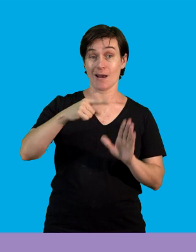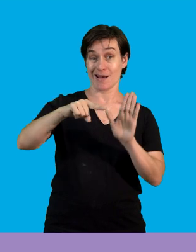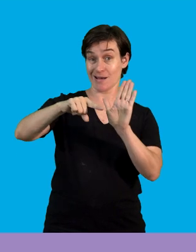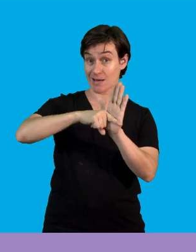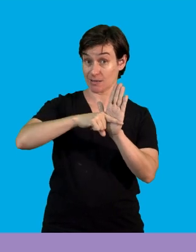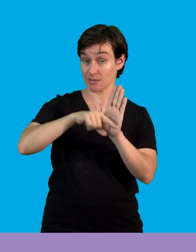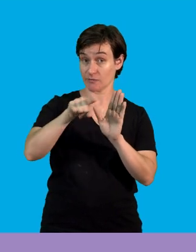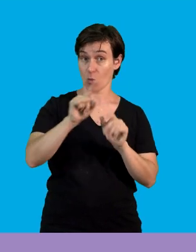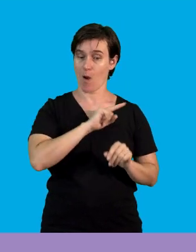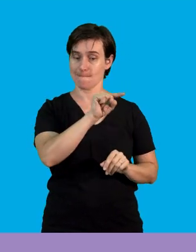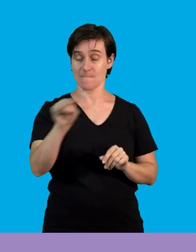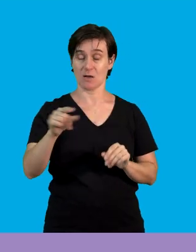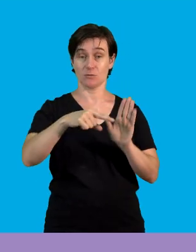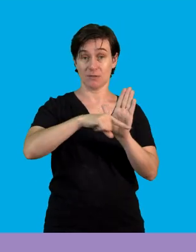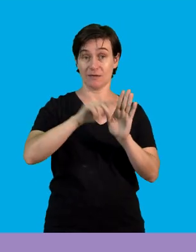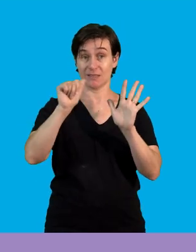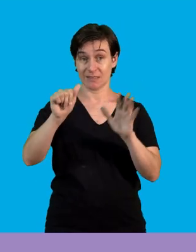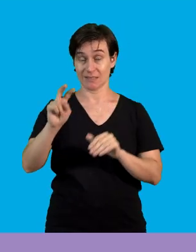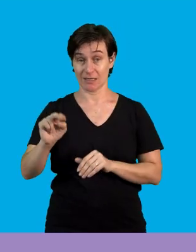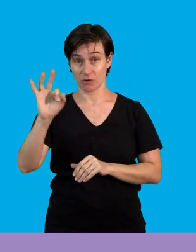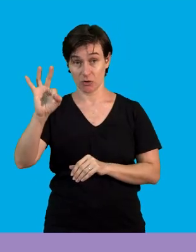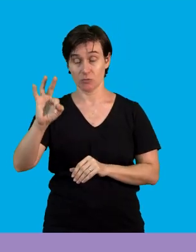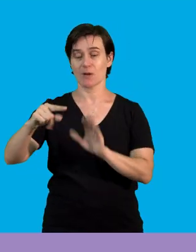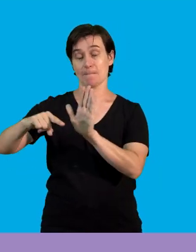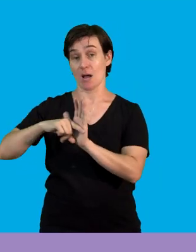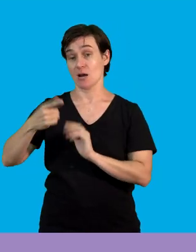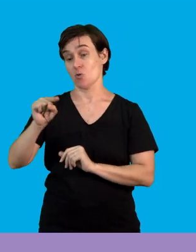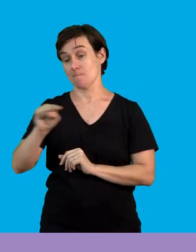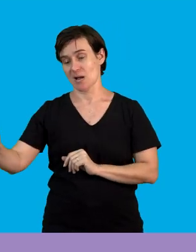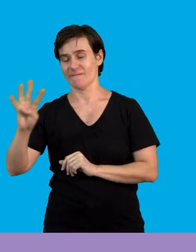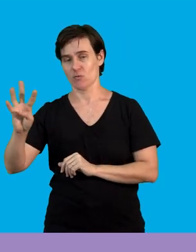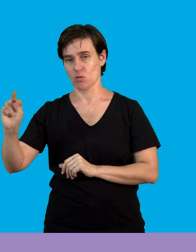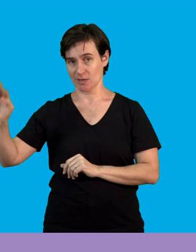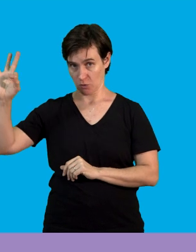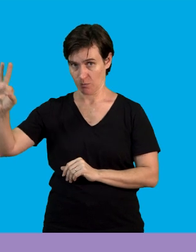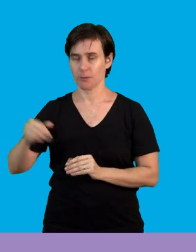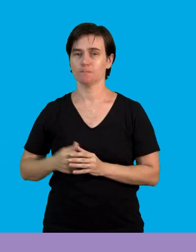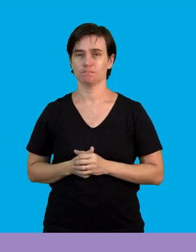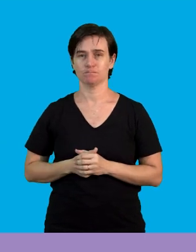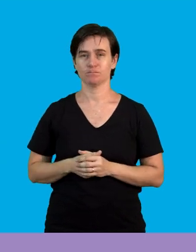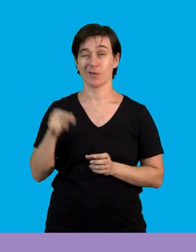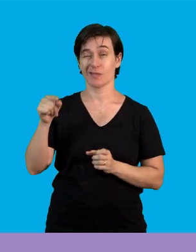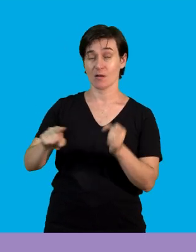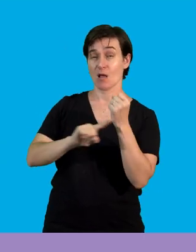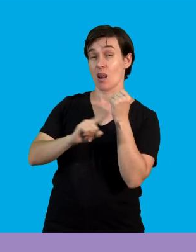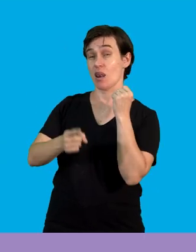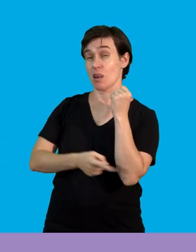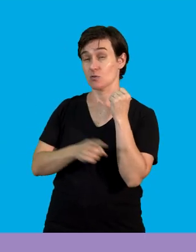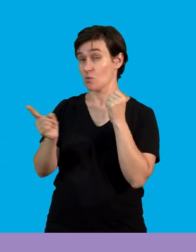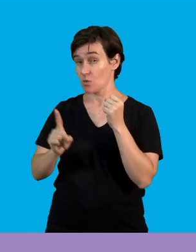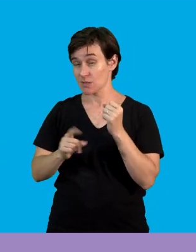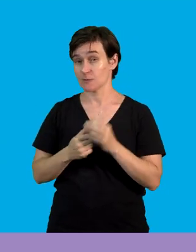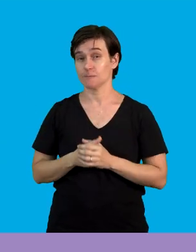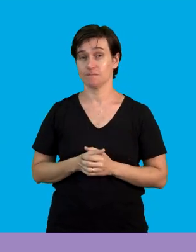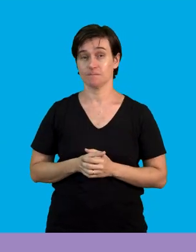negative 6n cubed, and the next one is negative 4n cubed. And then I look at the last one,